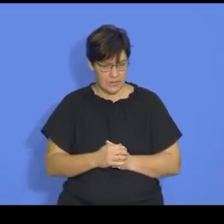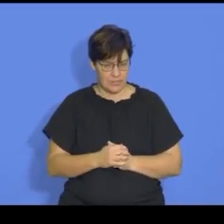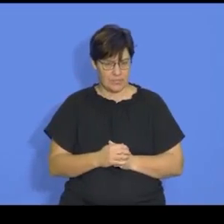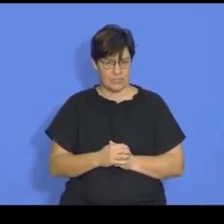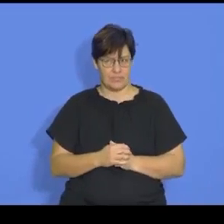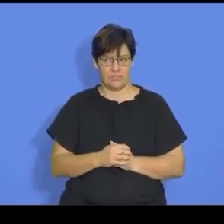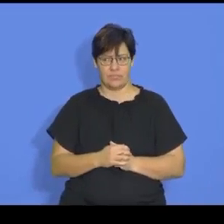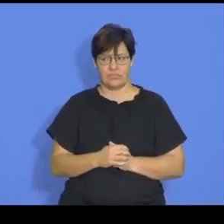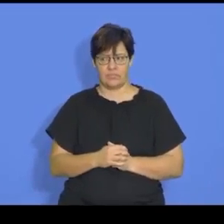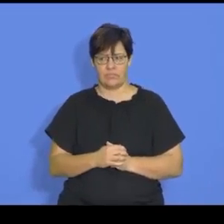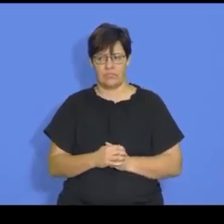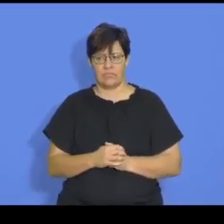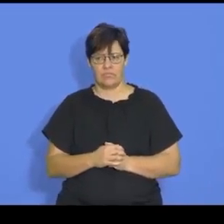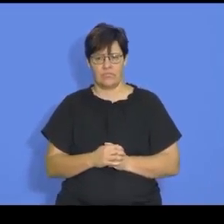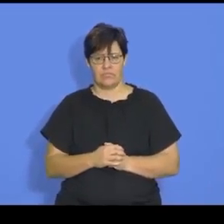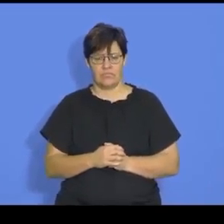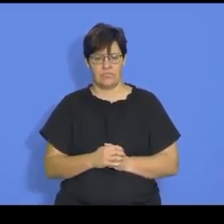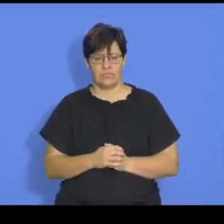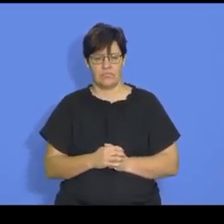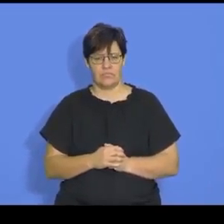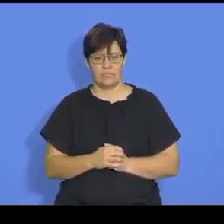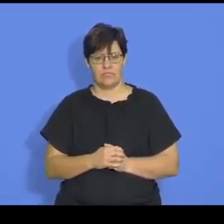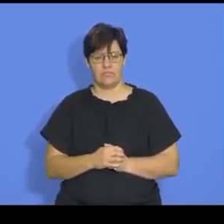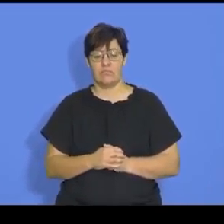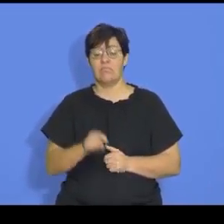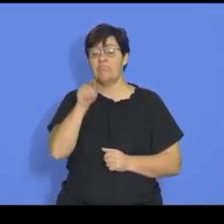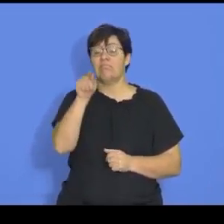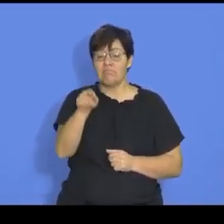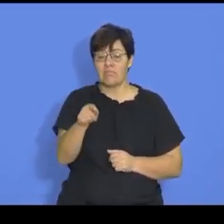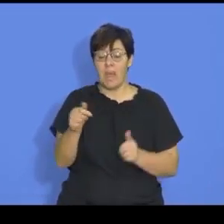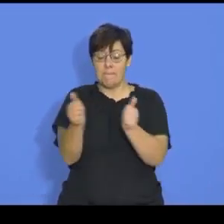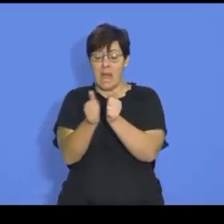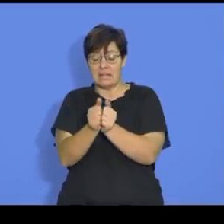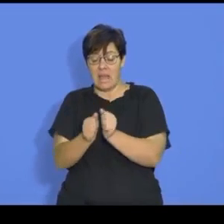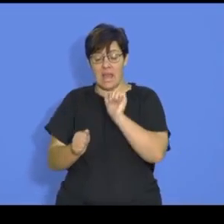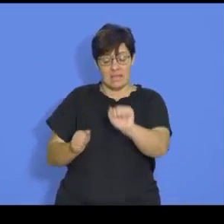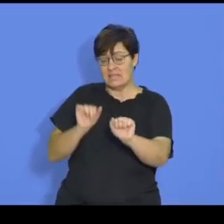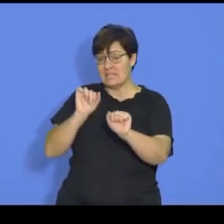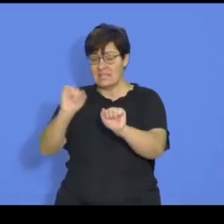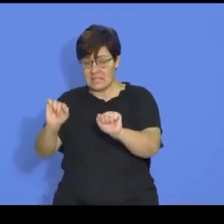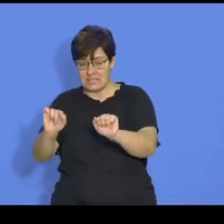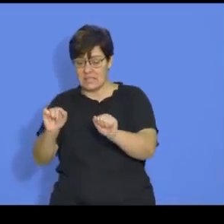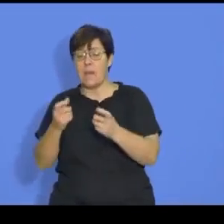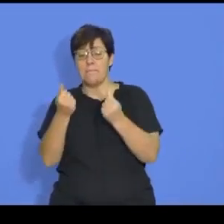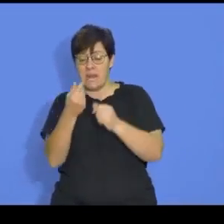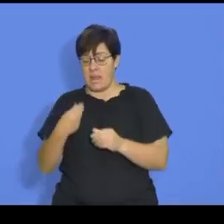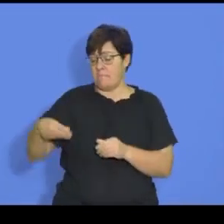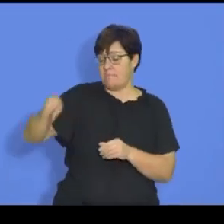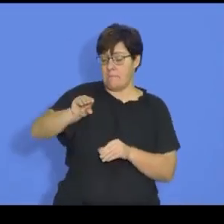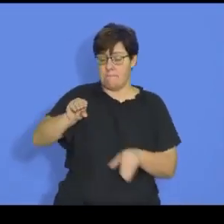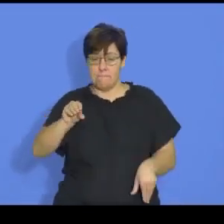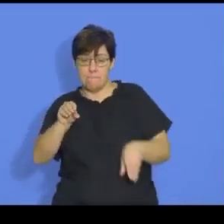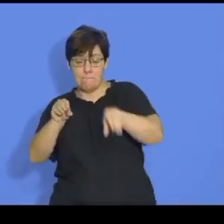How does the accounting records change? Each partner's capital contribution